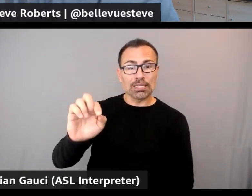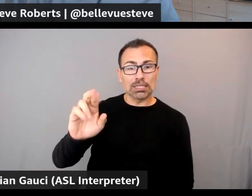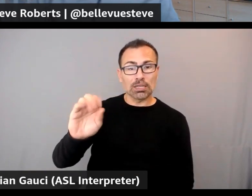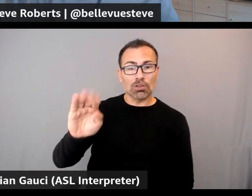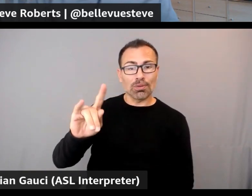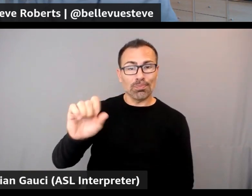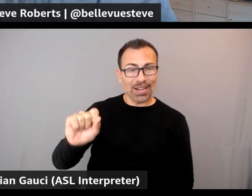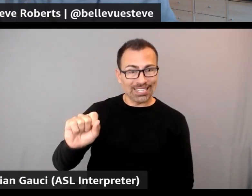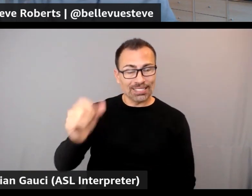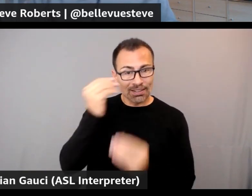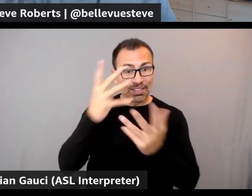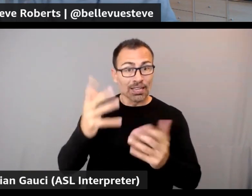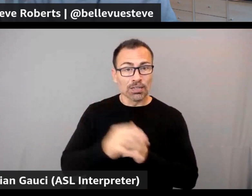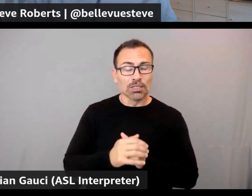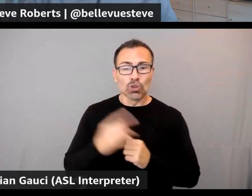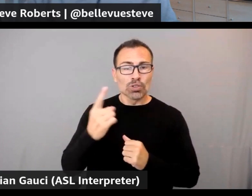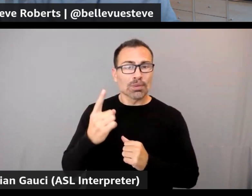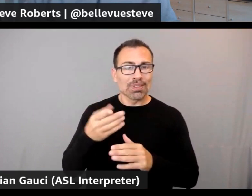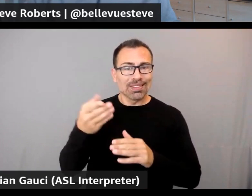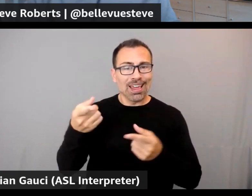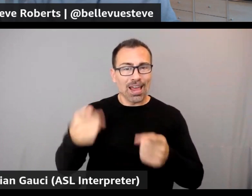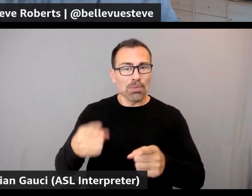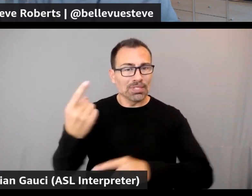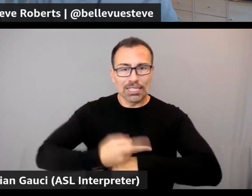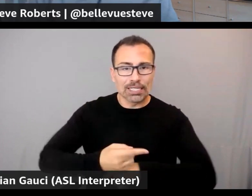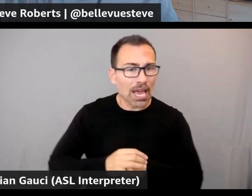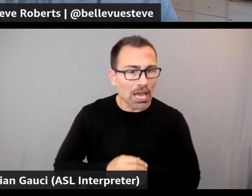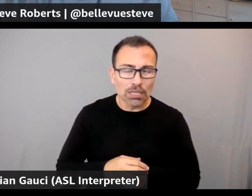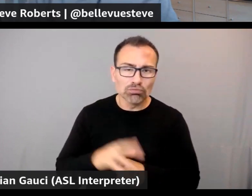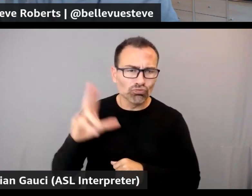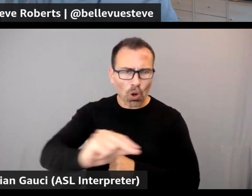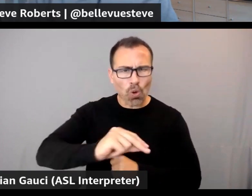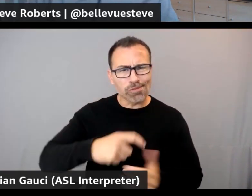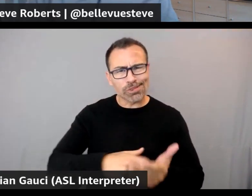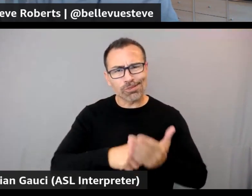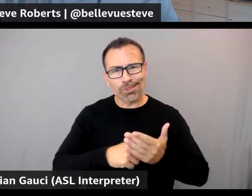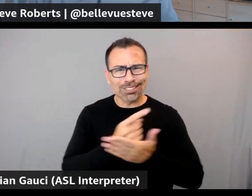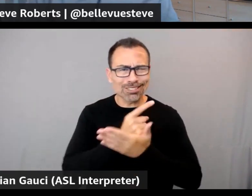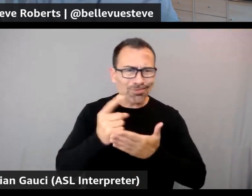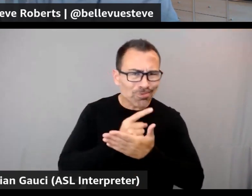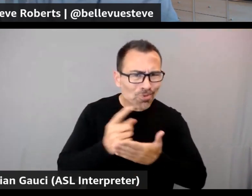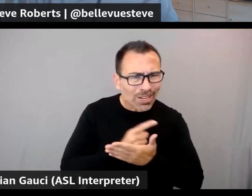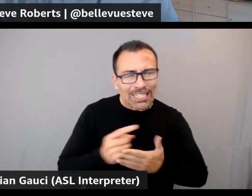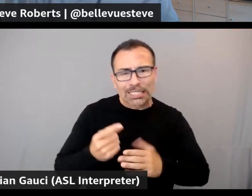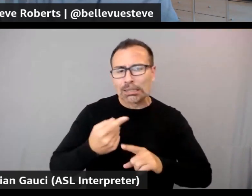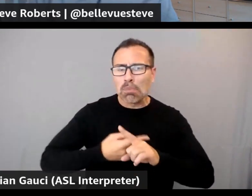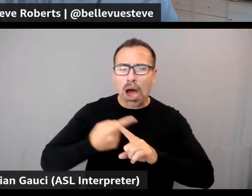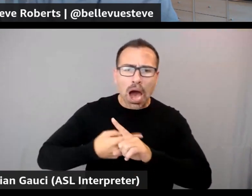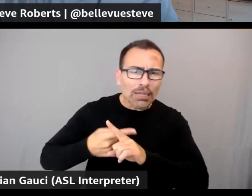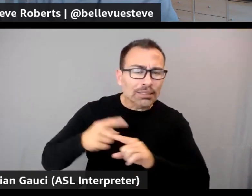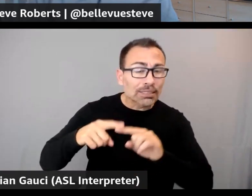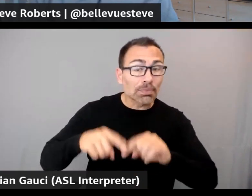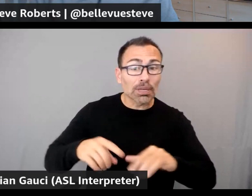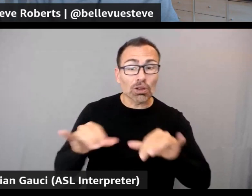in a day. It's something that takes weeks and sometimes months, depends on the size of the model. And yes,